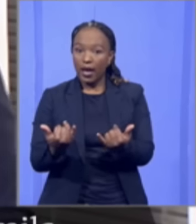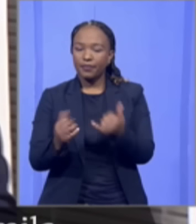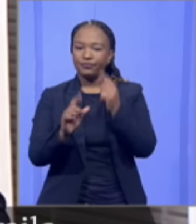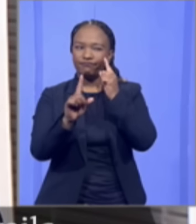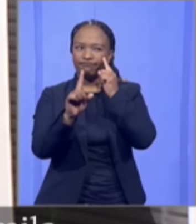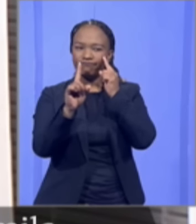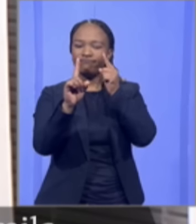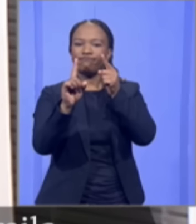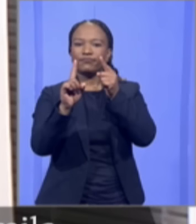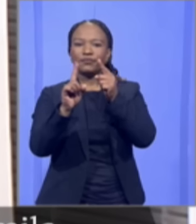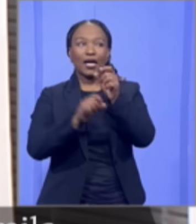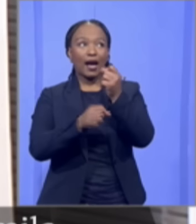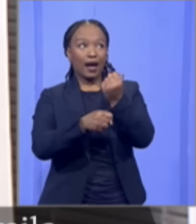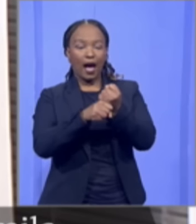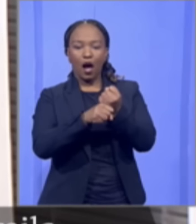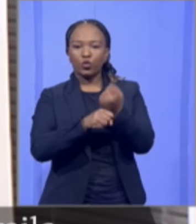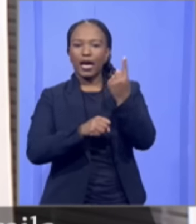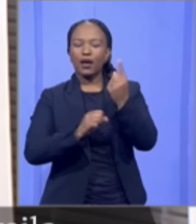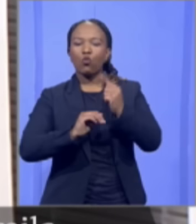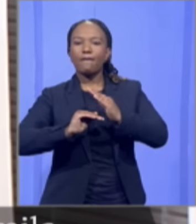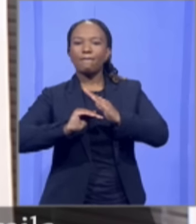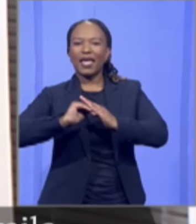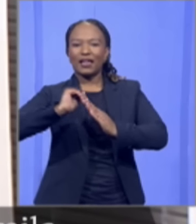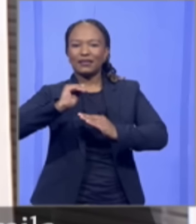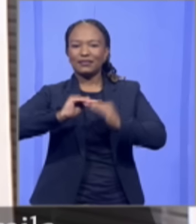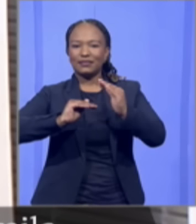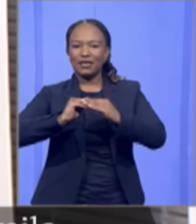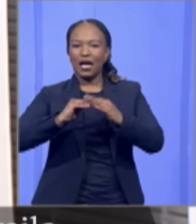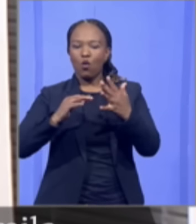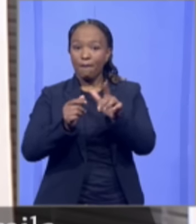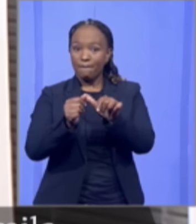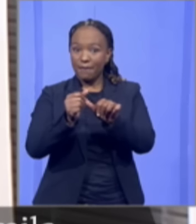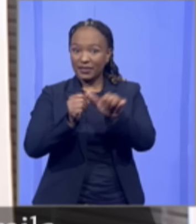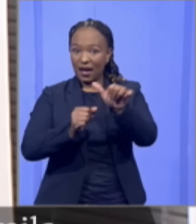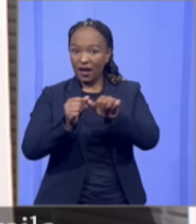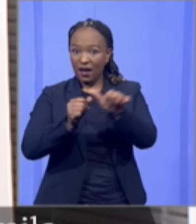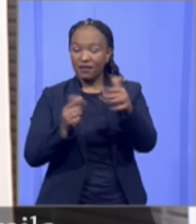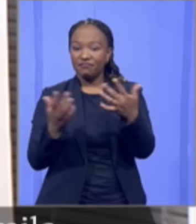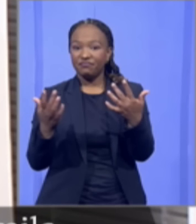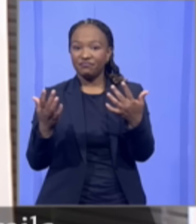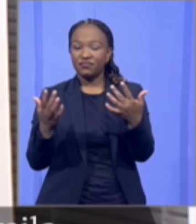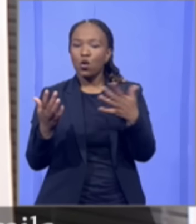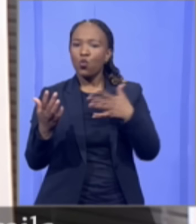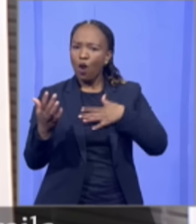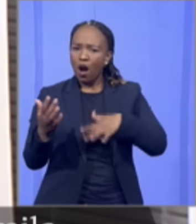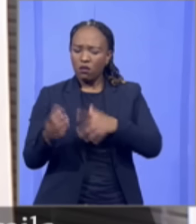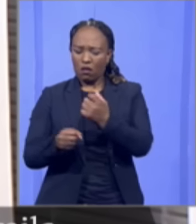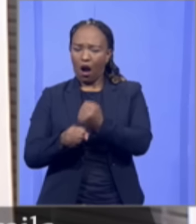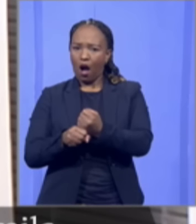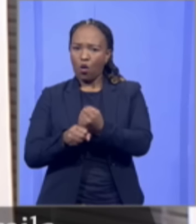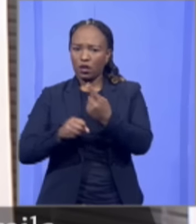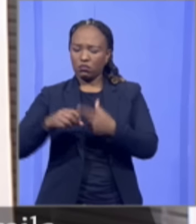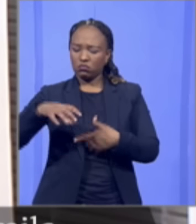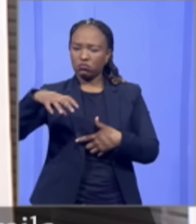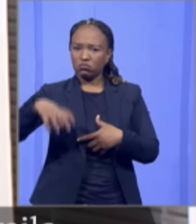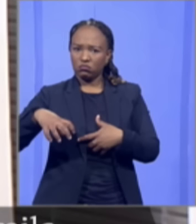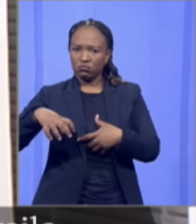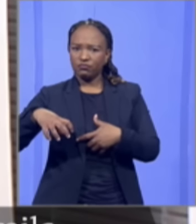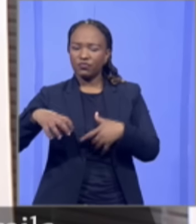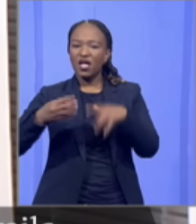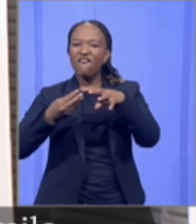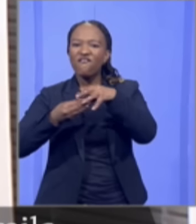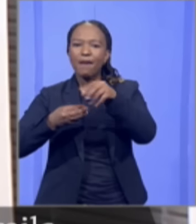task from now is to make Gauteng attractive. Attractive for all families, attractive for